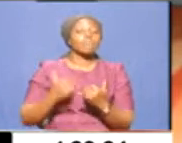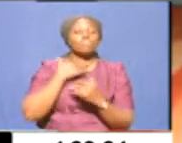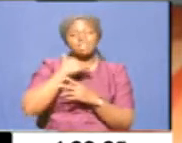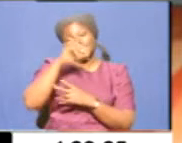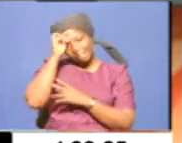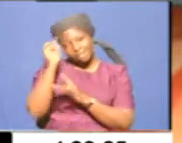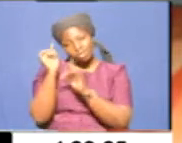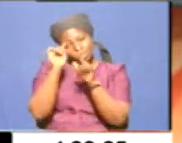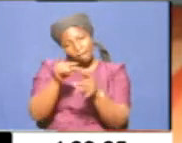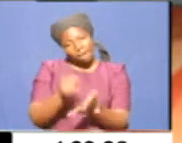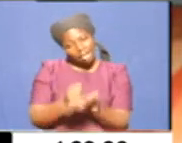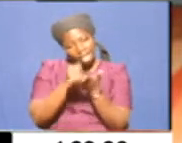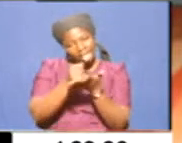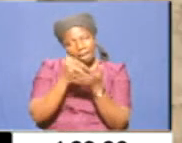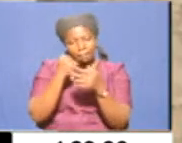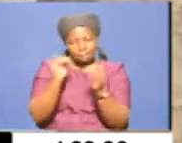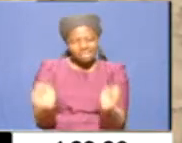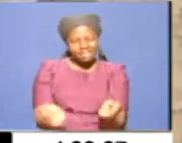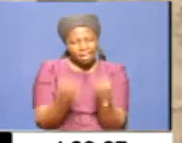further misery.